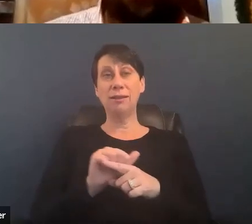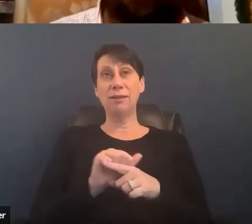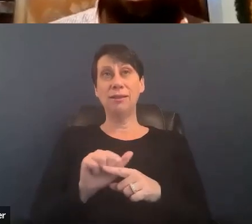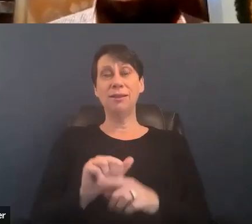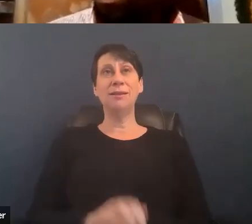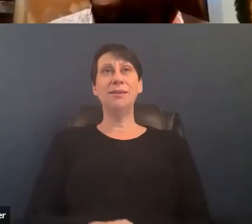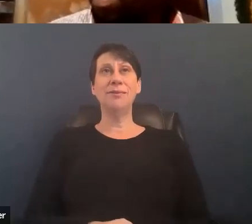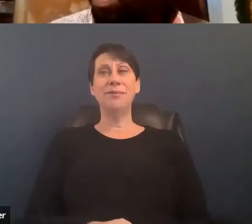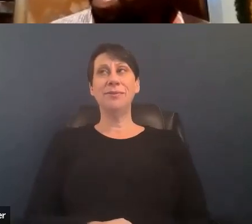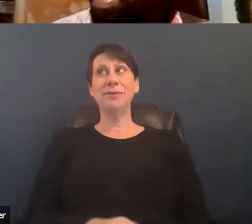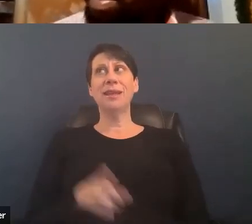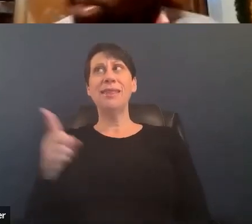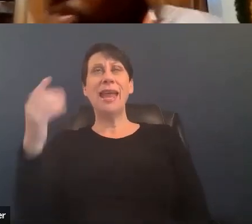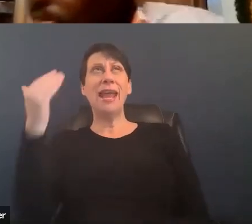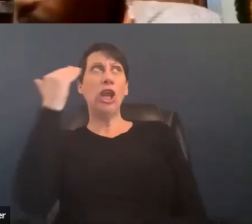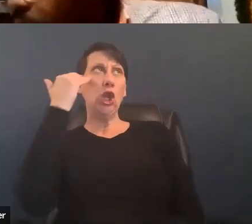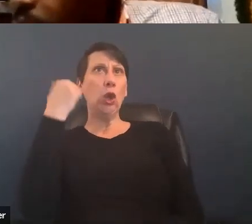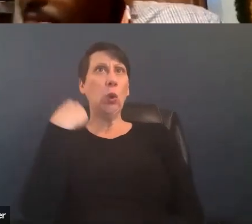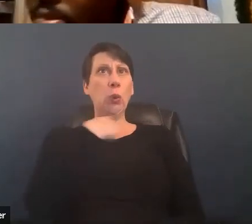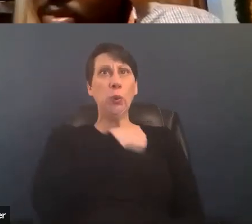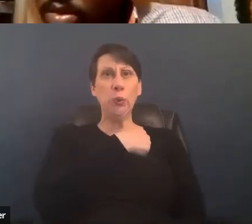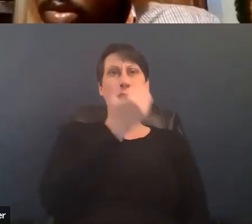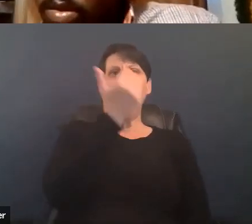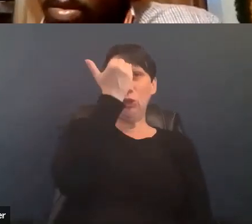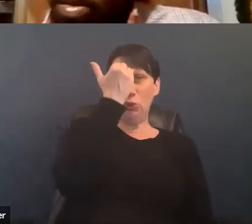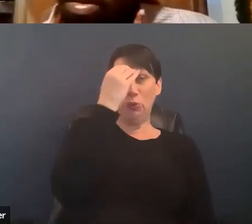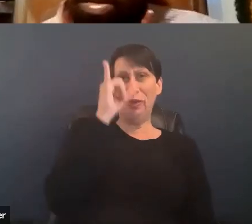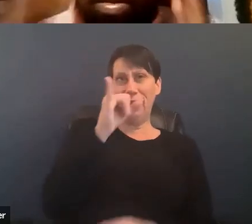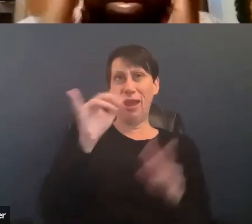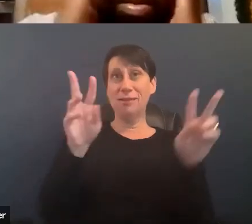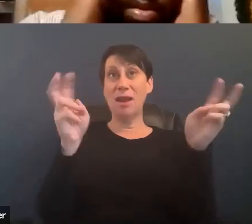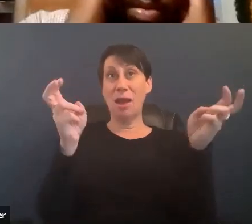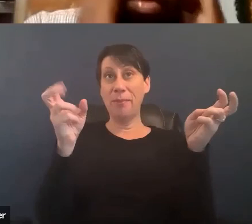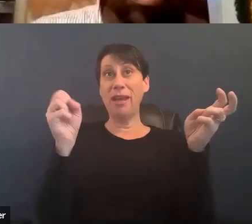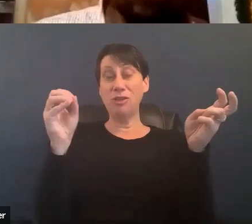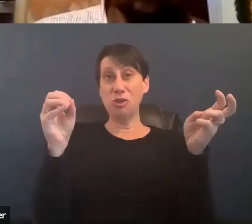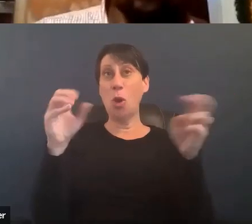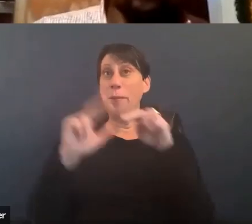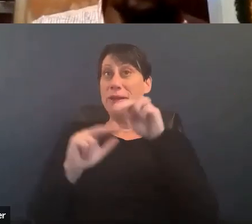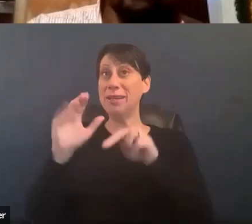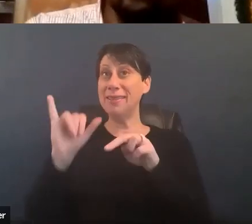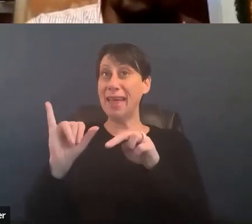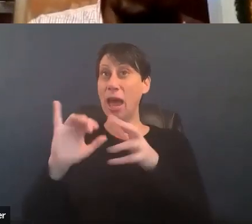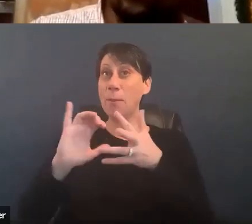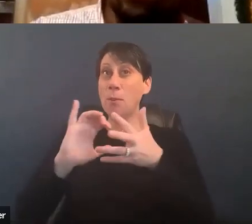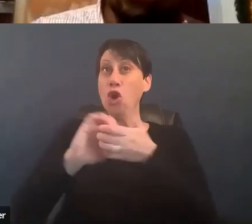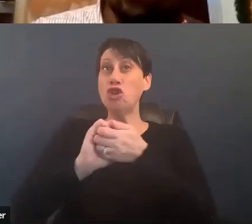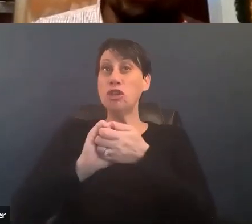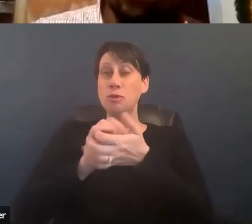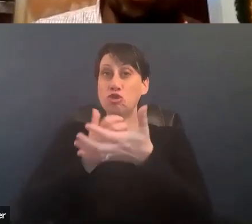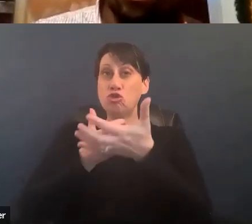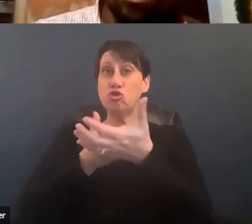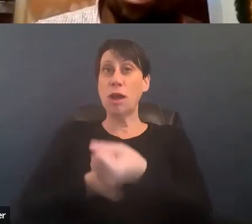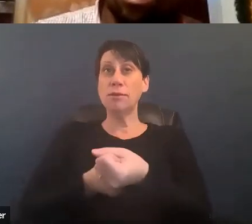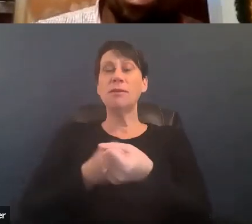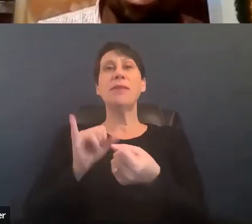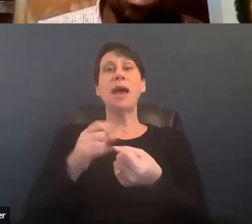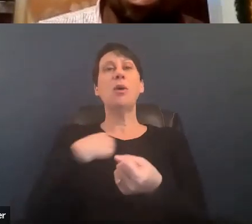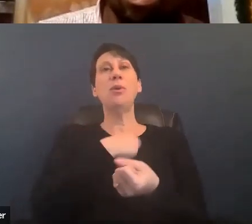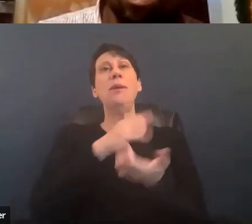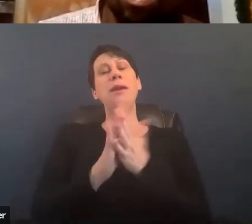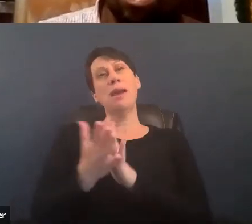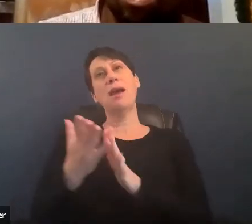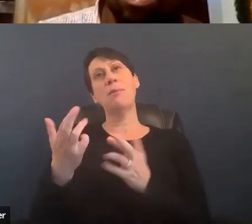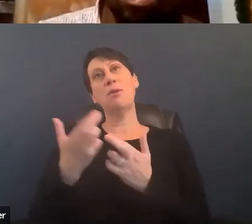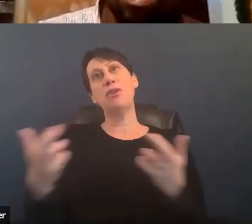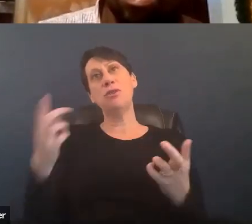knew we knew something about, and it's building up those partnerships and that trust to where we're a resource for lots of